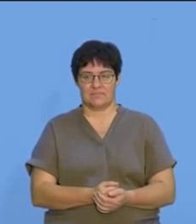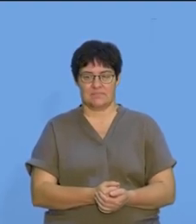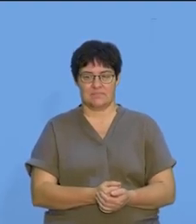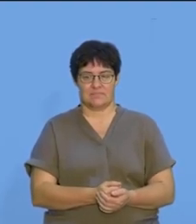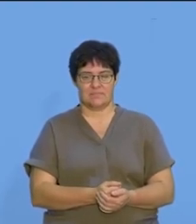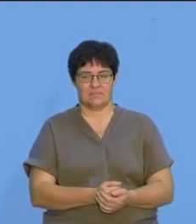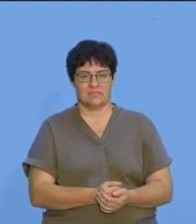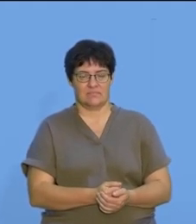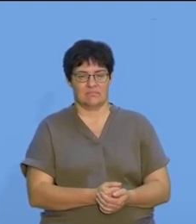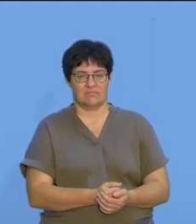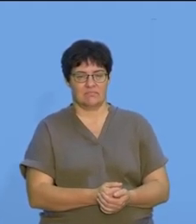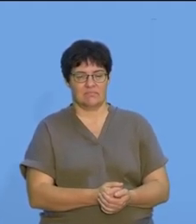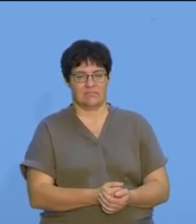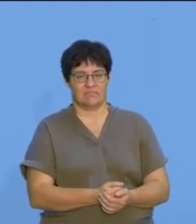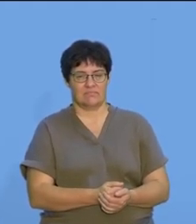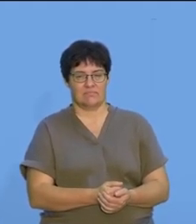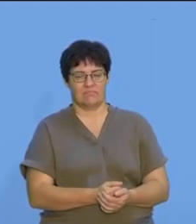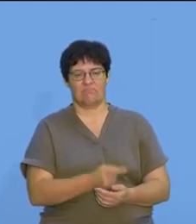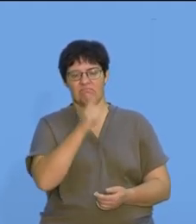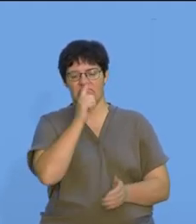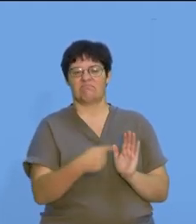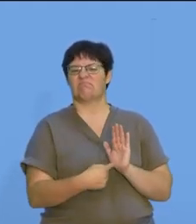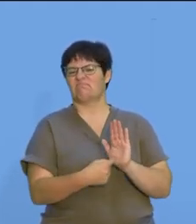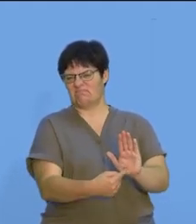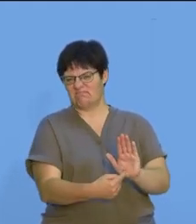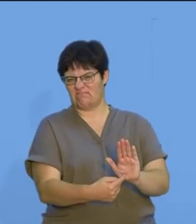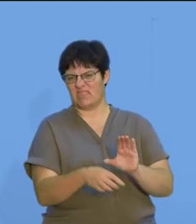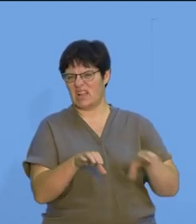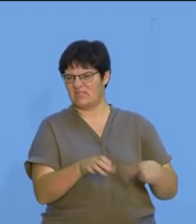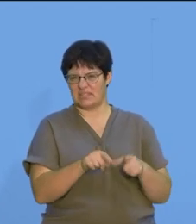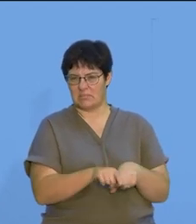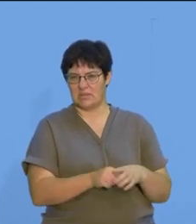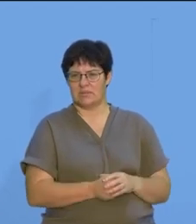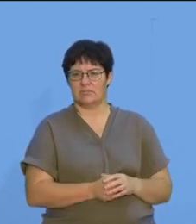Okay, right. And then let's look at a simple